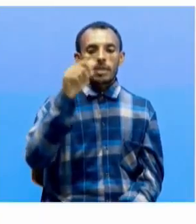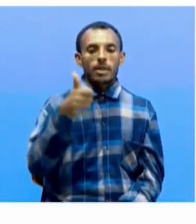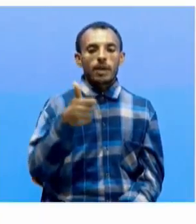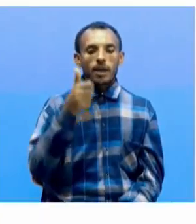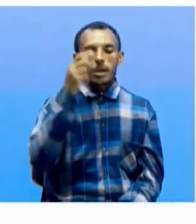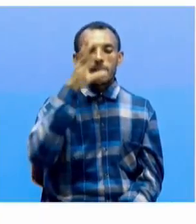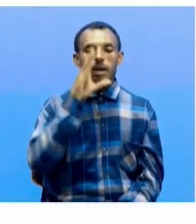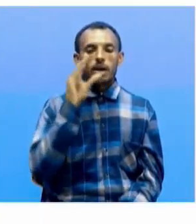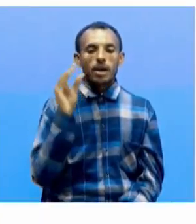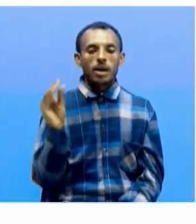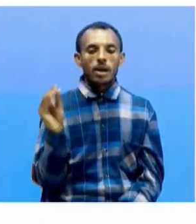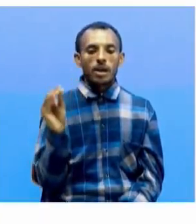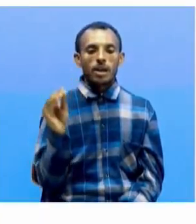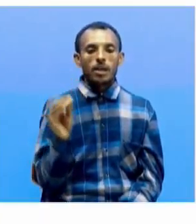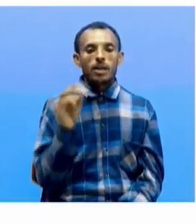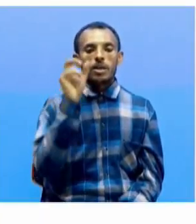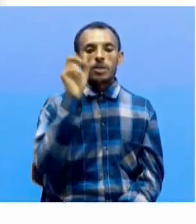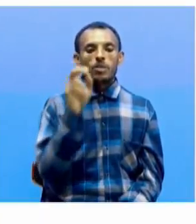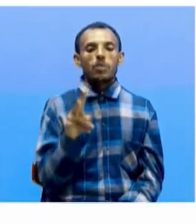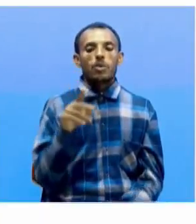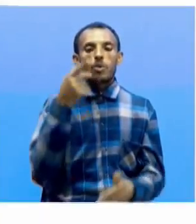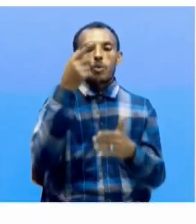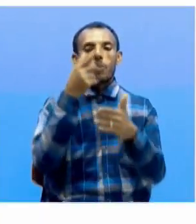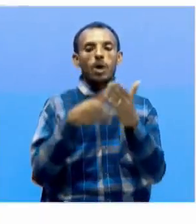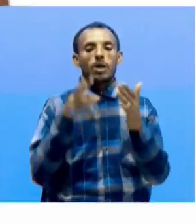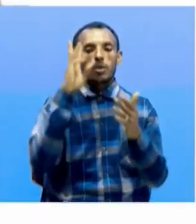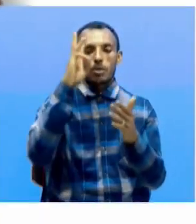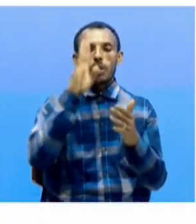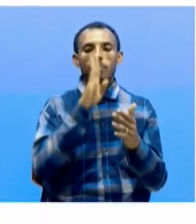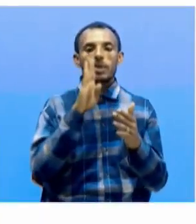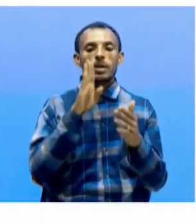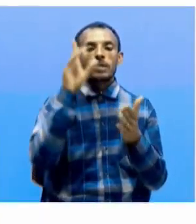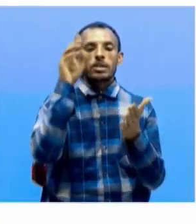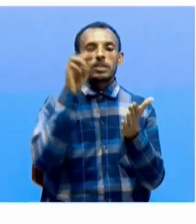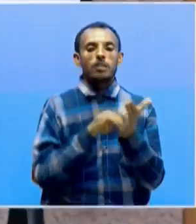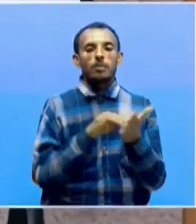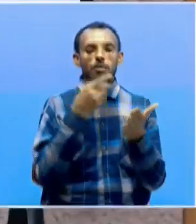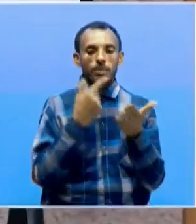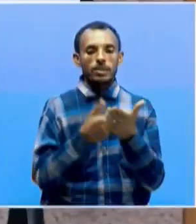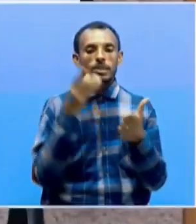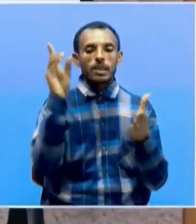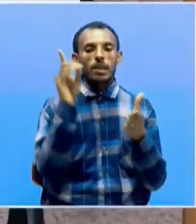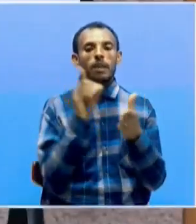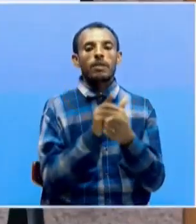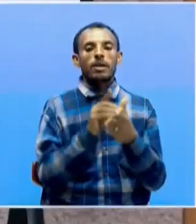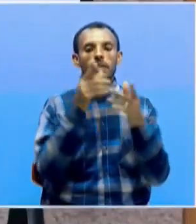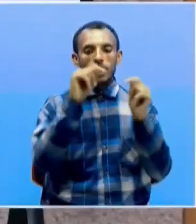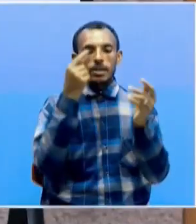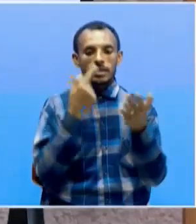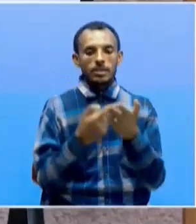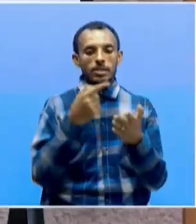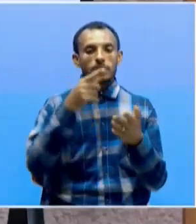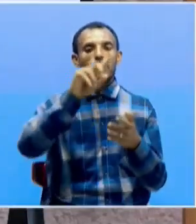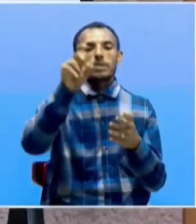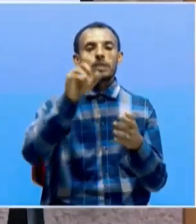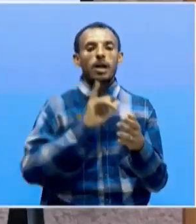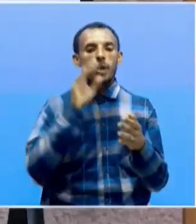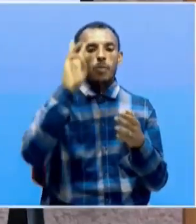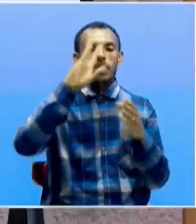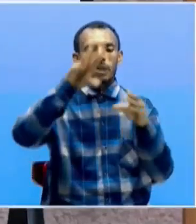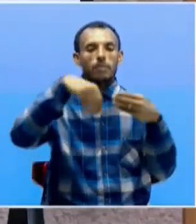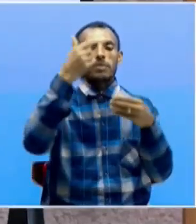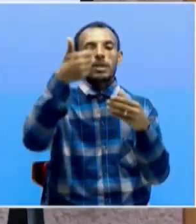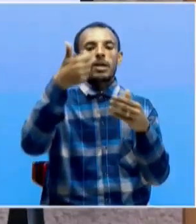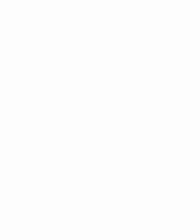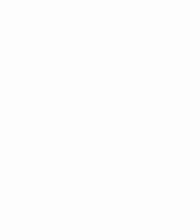and 12. What will be the mode of this data set? Try this one. I'll give you 10 seconds